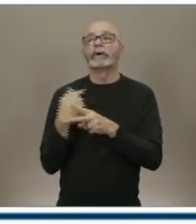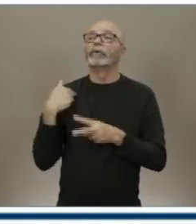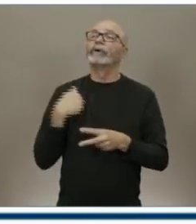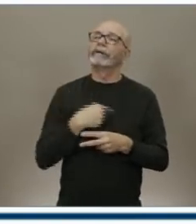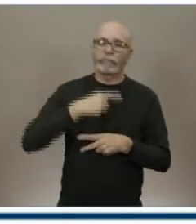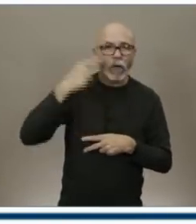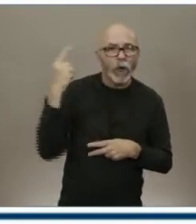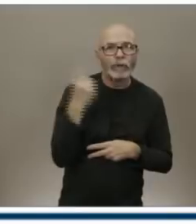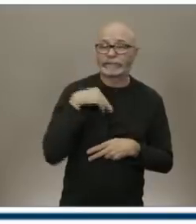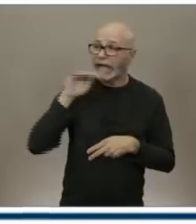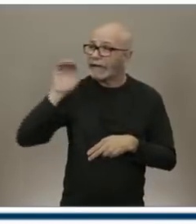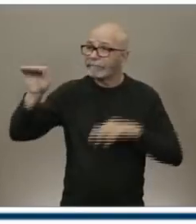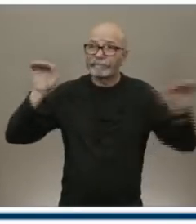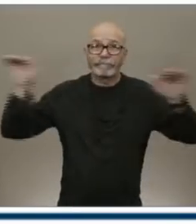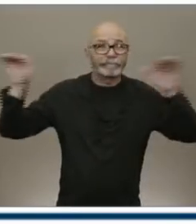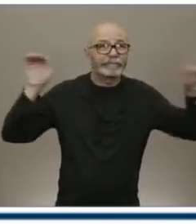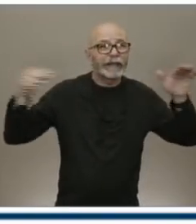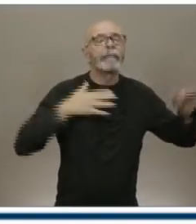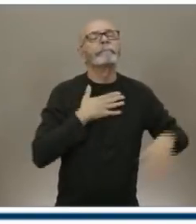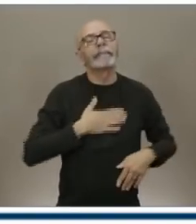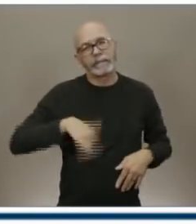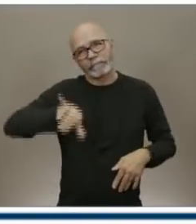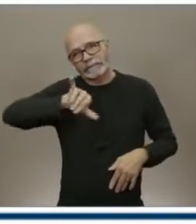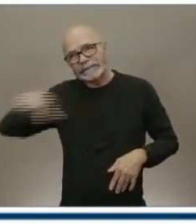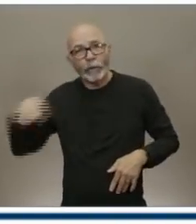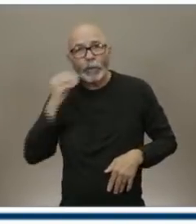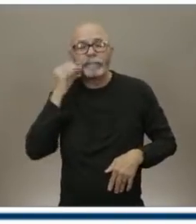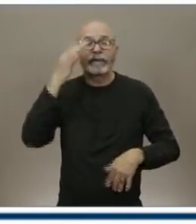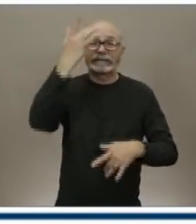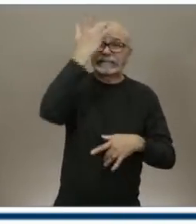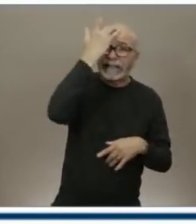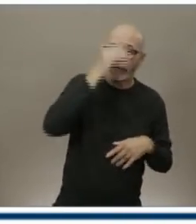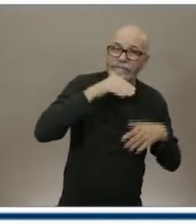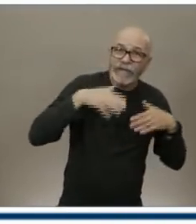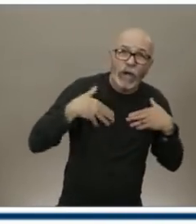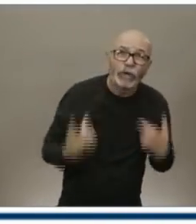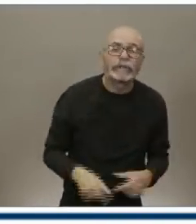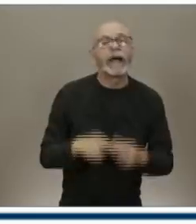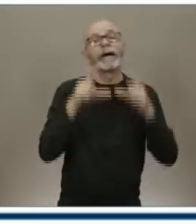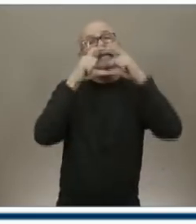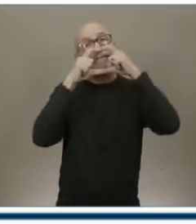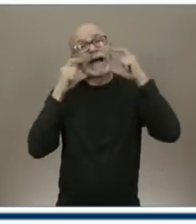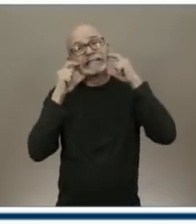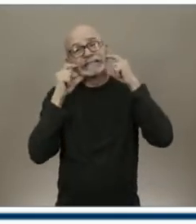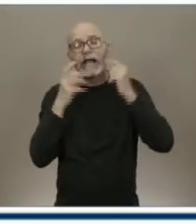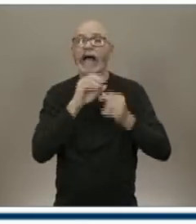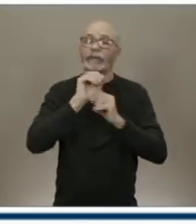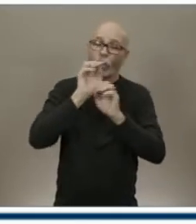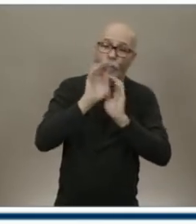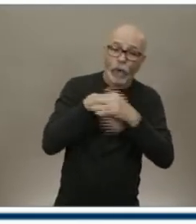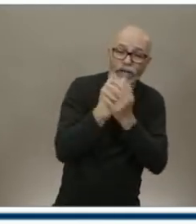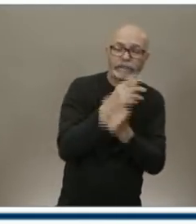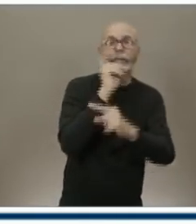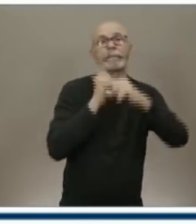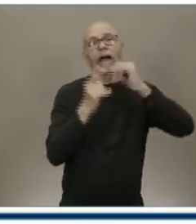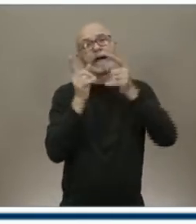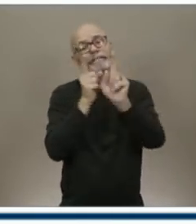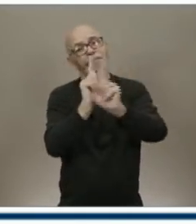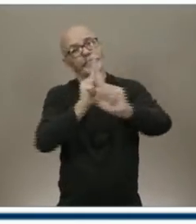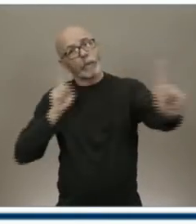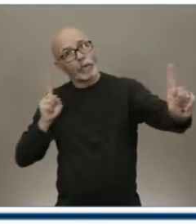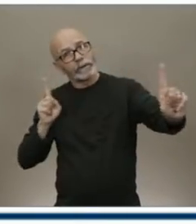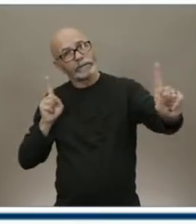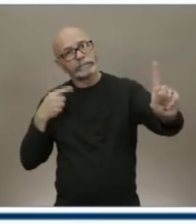do, staying home if you're sick, wearing your mask, keeping your distance, washing your hands, those are what we ask